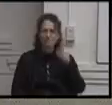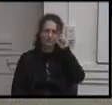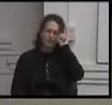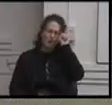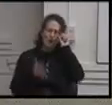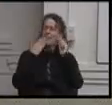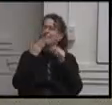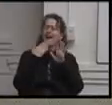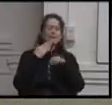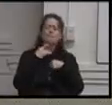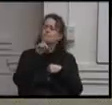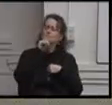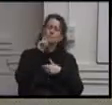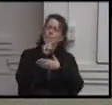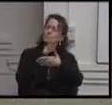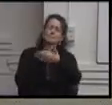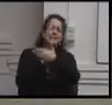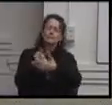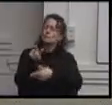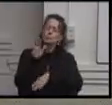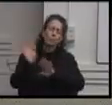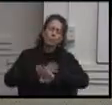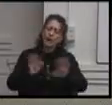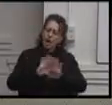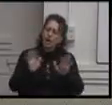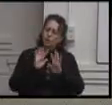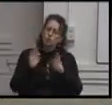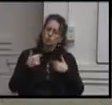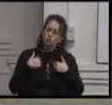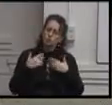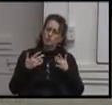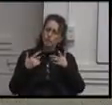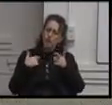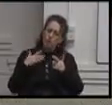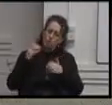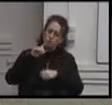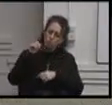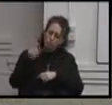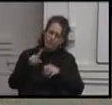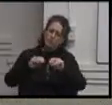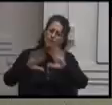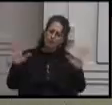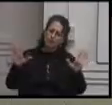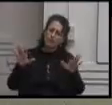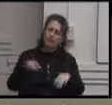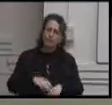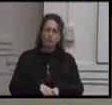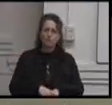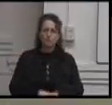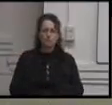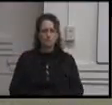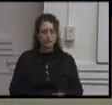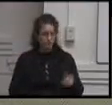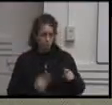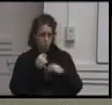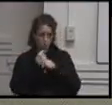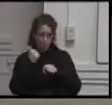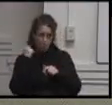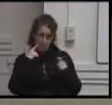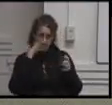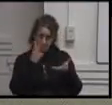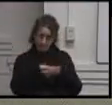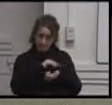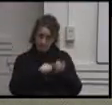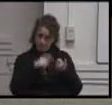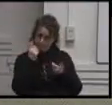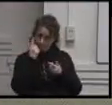devil's advocate. No, John, it's okay. Thank you for raising those points. I wanted to clear it up. My truck out in the back. My truck's out in the back. If